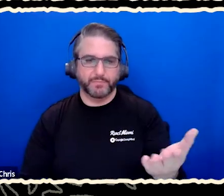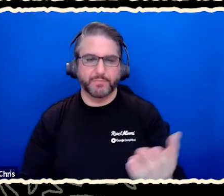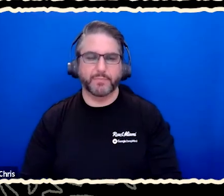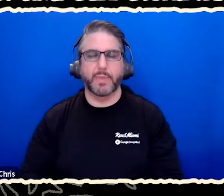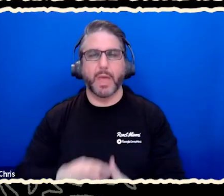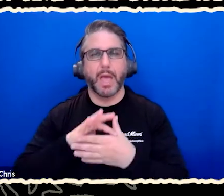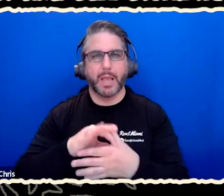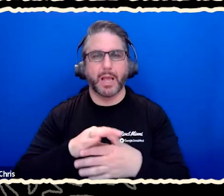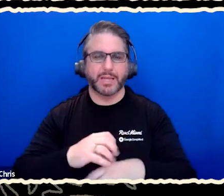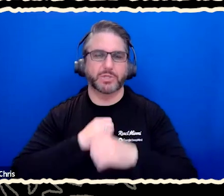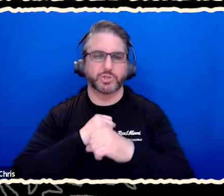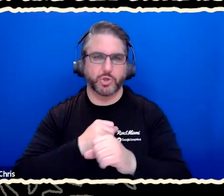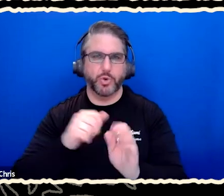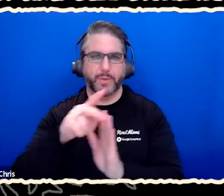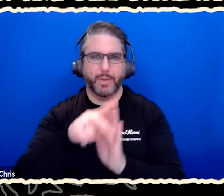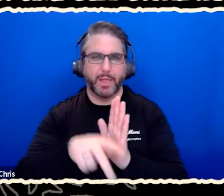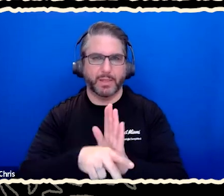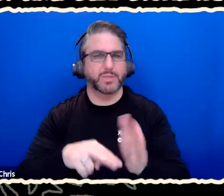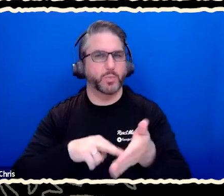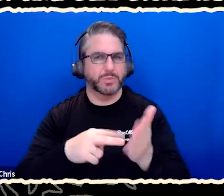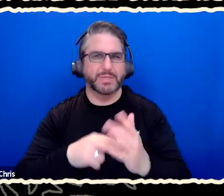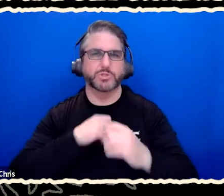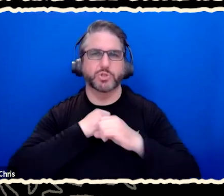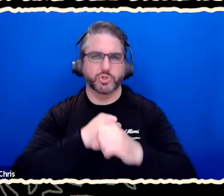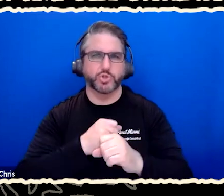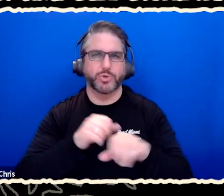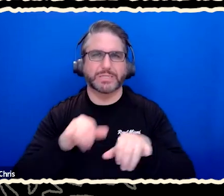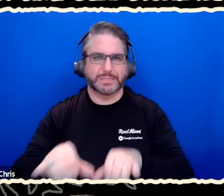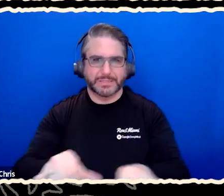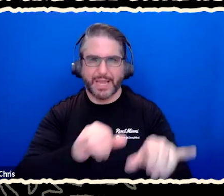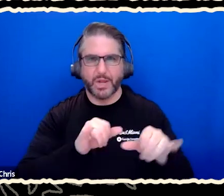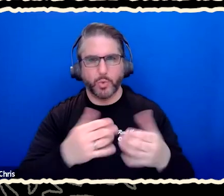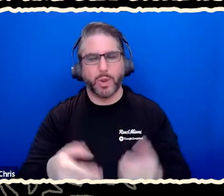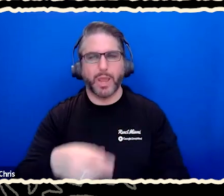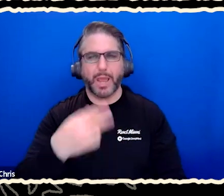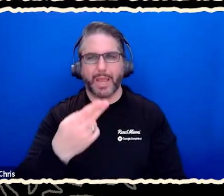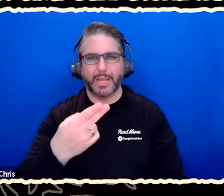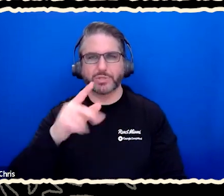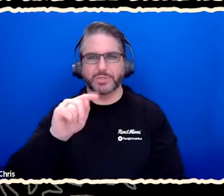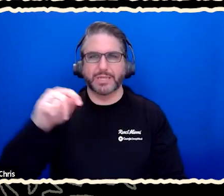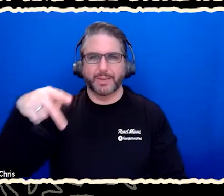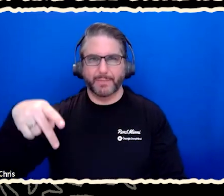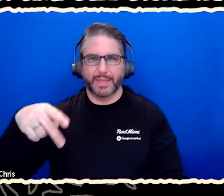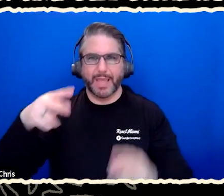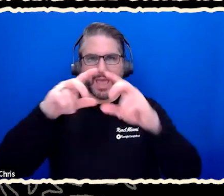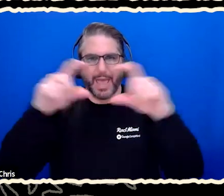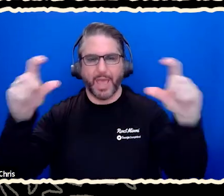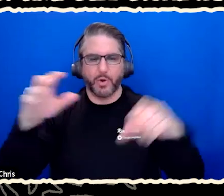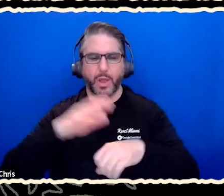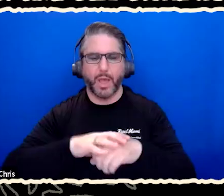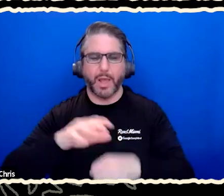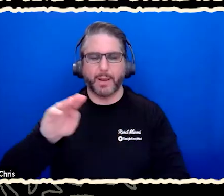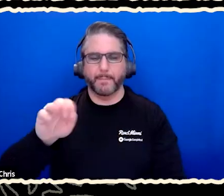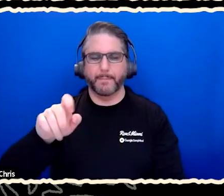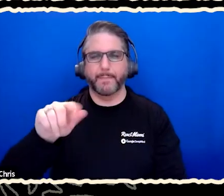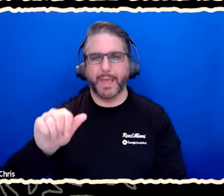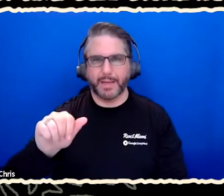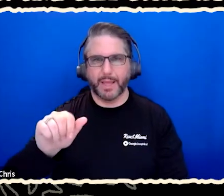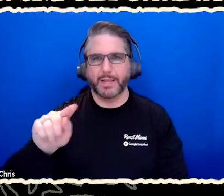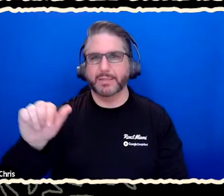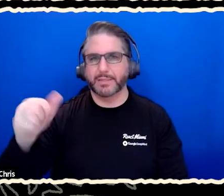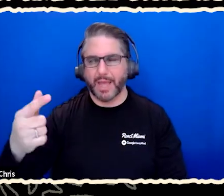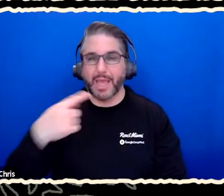security policy. It's basically a security standard or an HTTP header or meta tag, which tells the